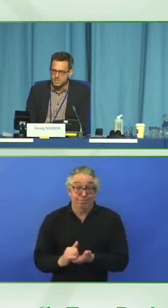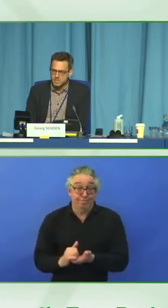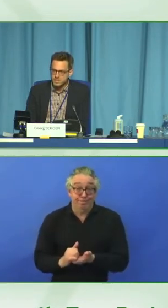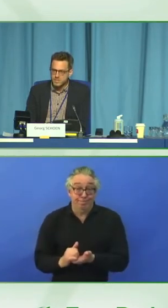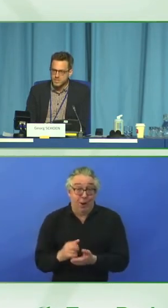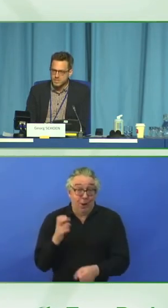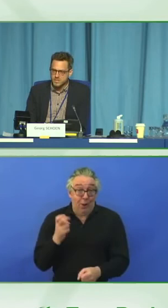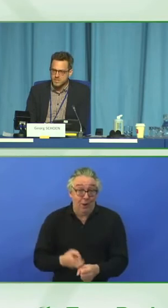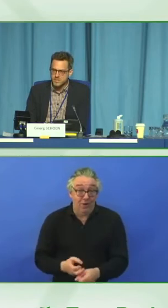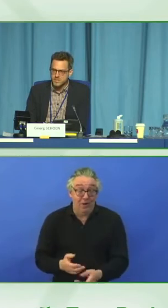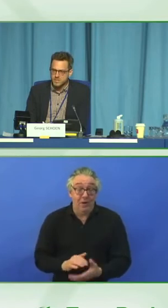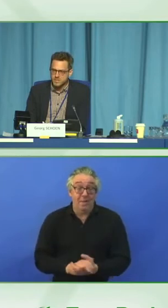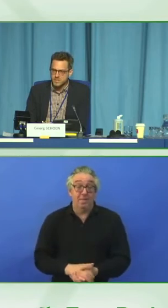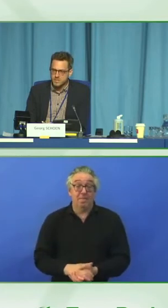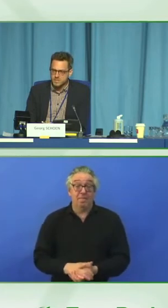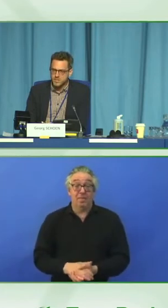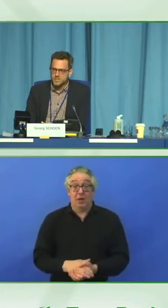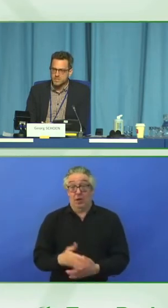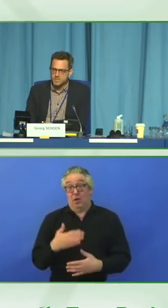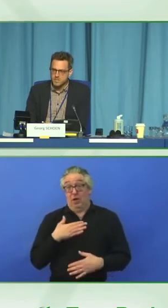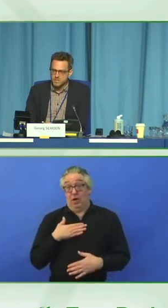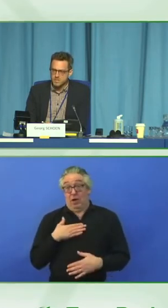started, I can tell you, George,